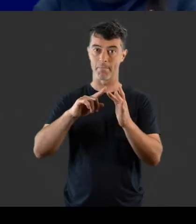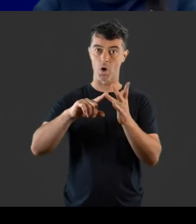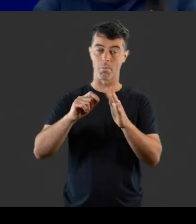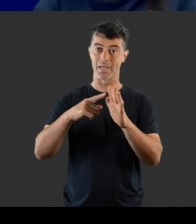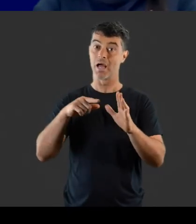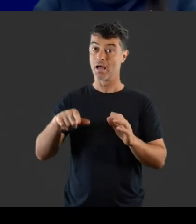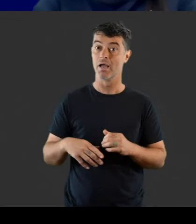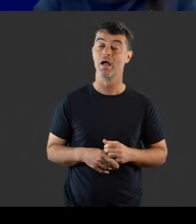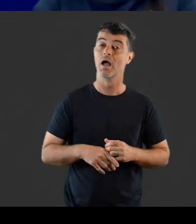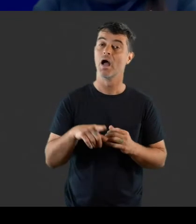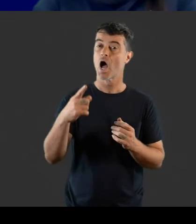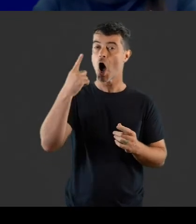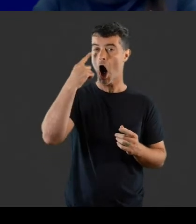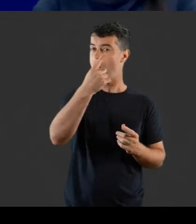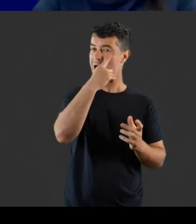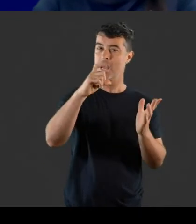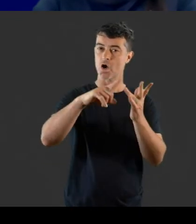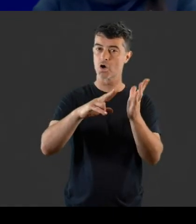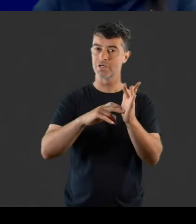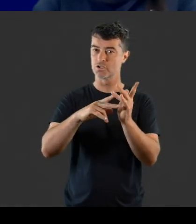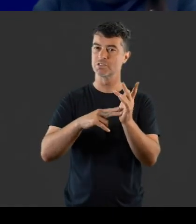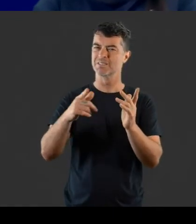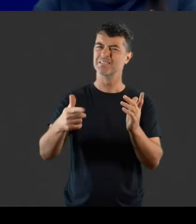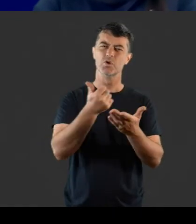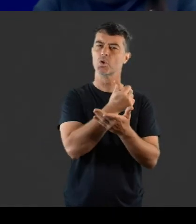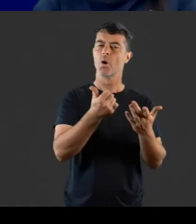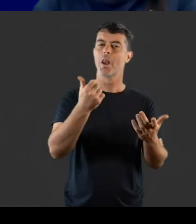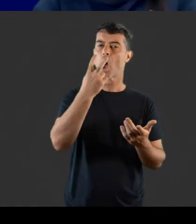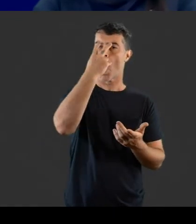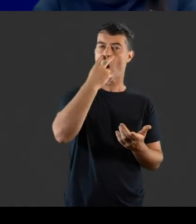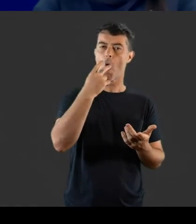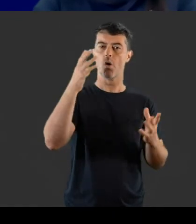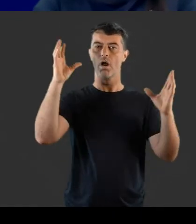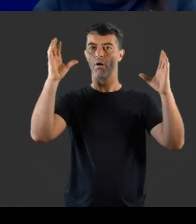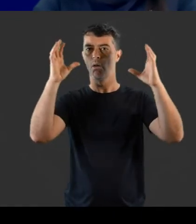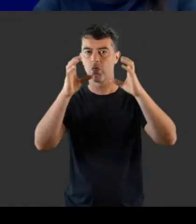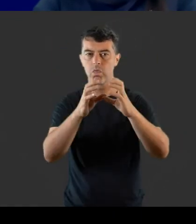Presbyopia is an eye condition which is a normal part of aging.